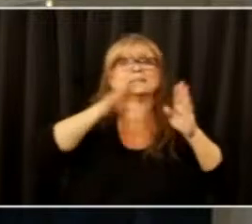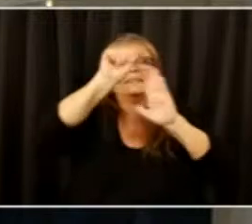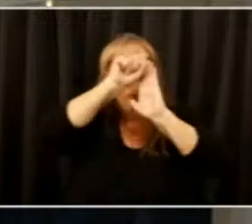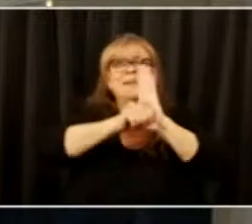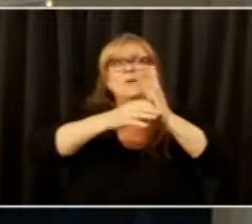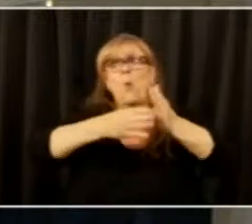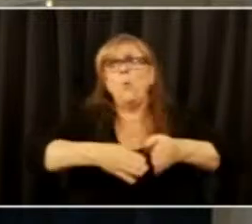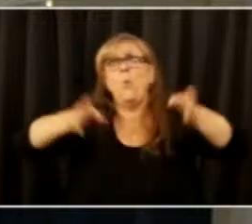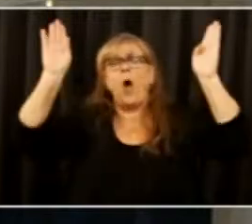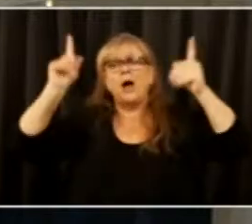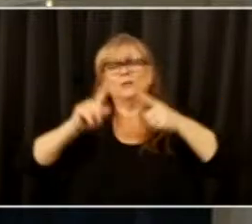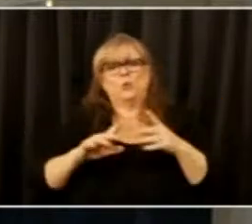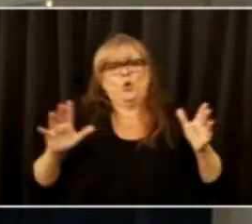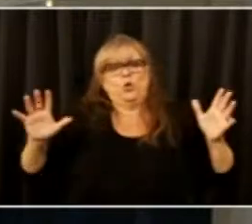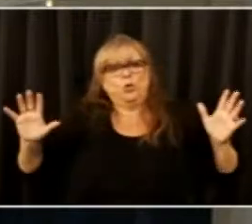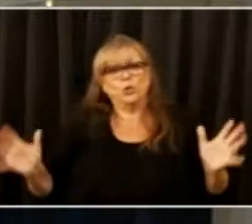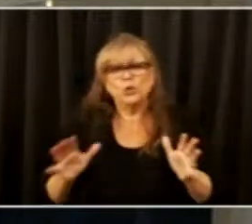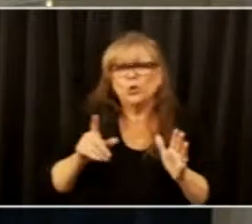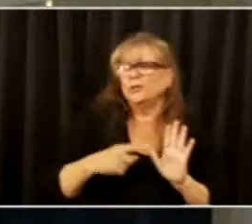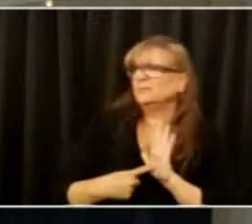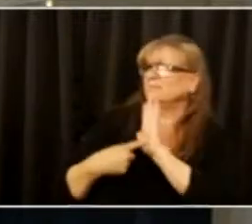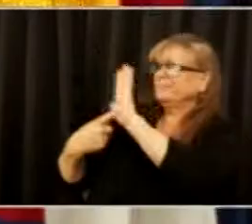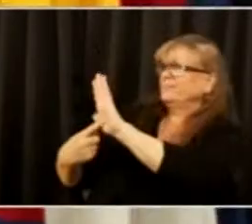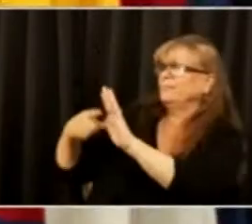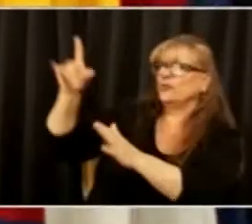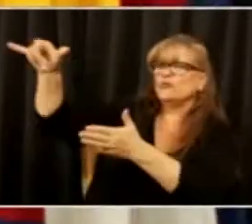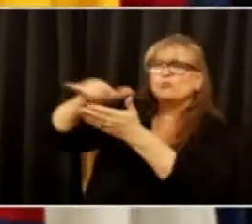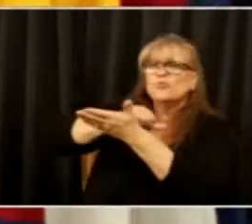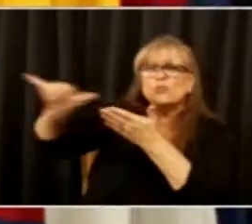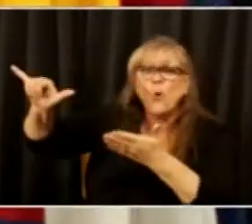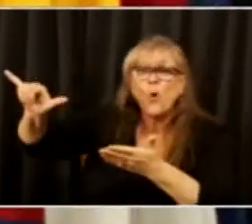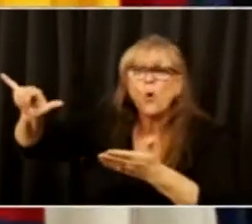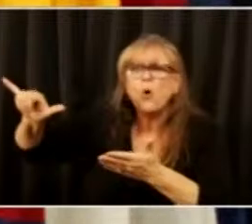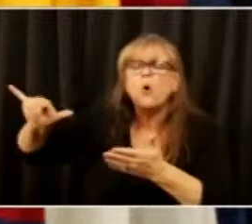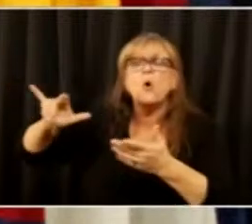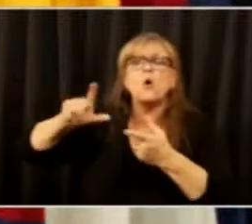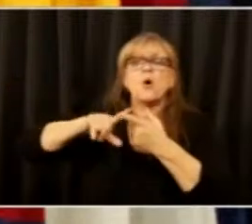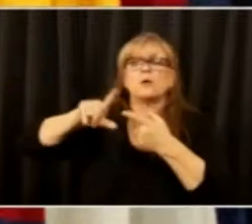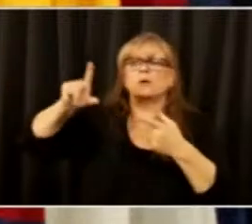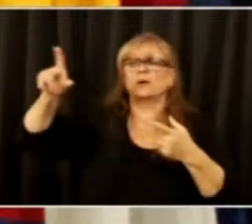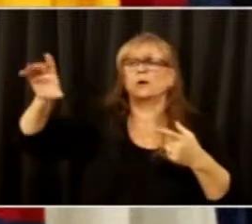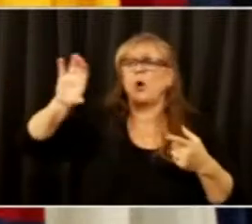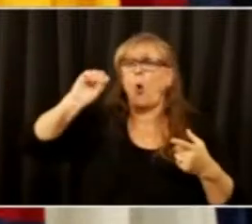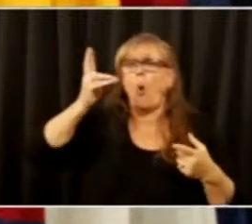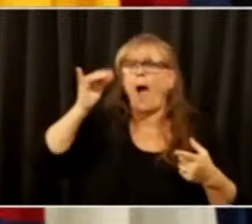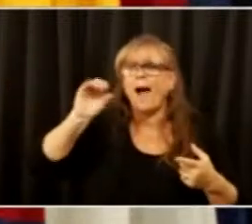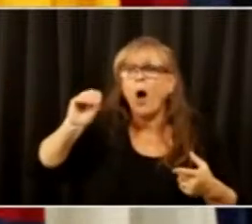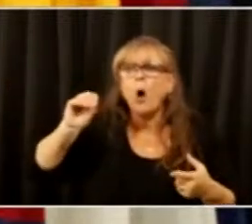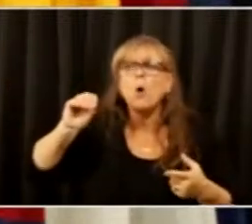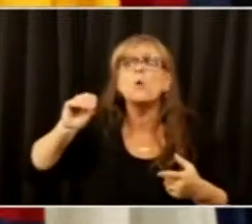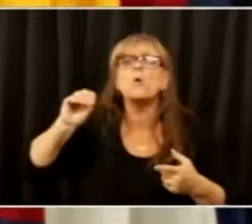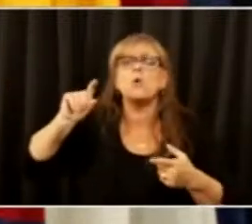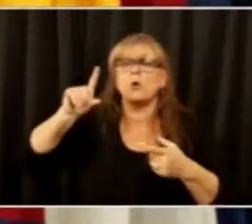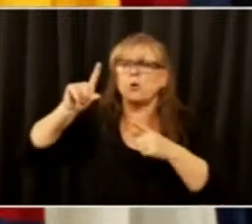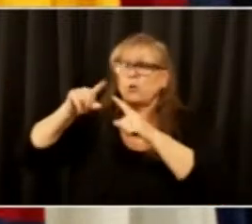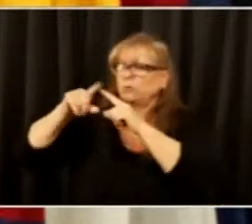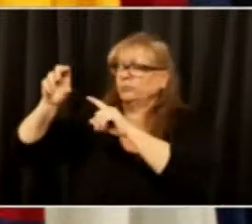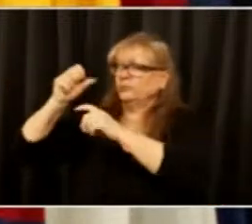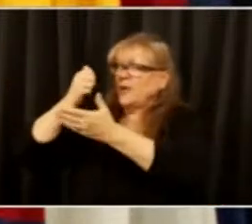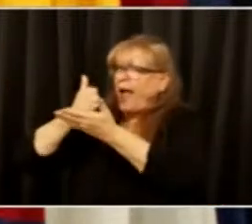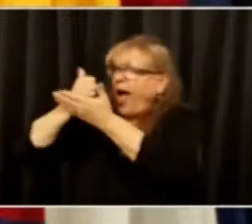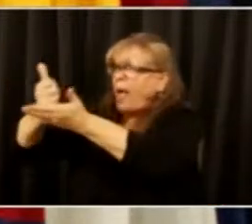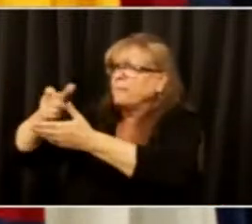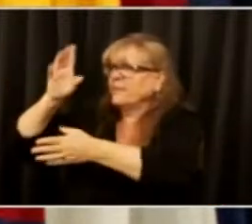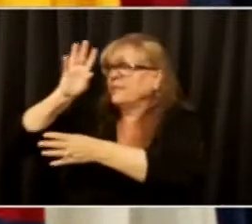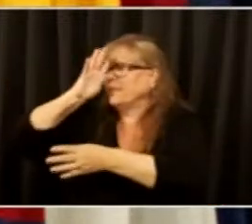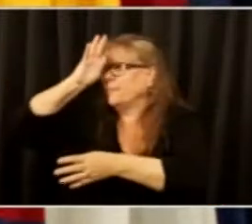giving away lottery tickets, anything to come in Colorado? There are many different incentives being offered, and we've the state of